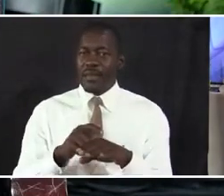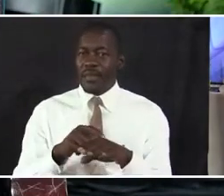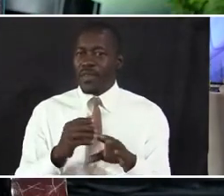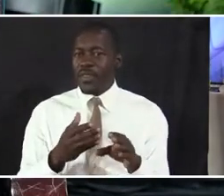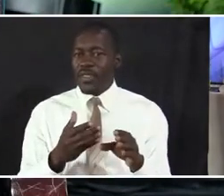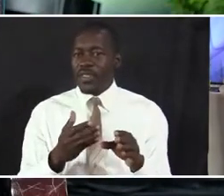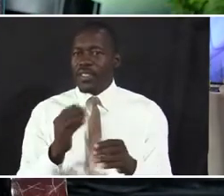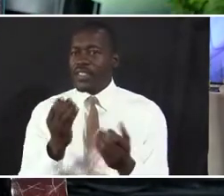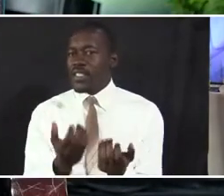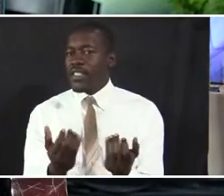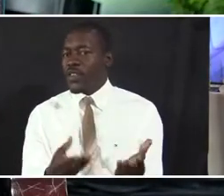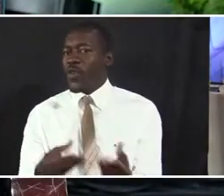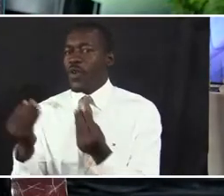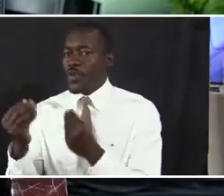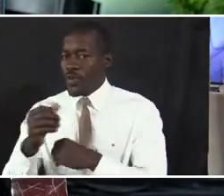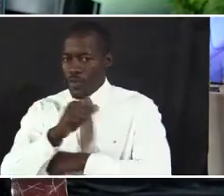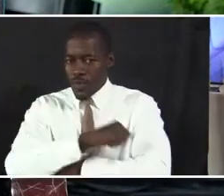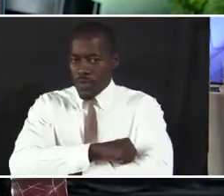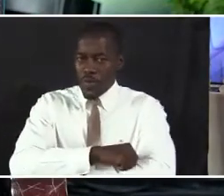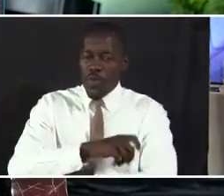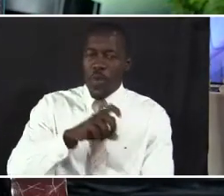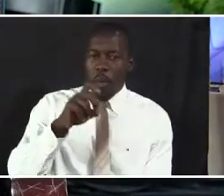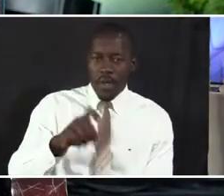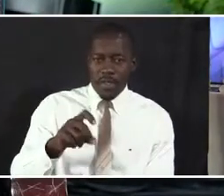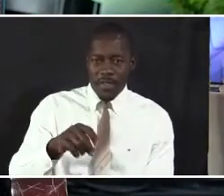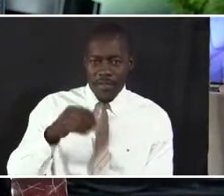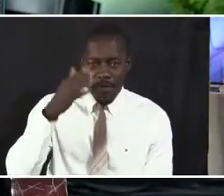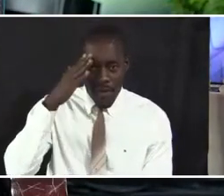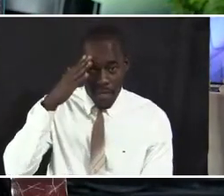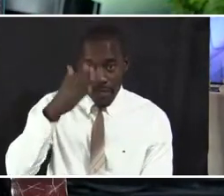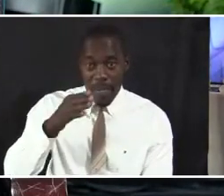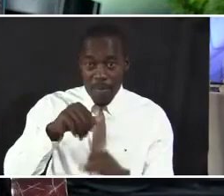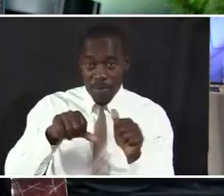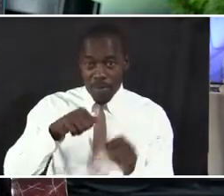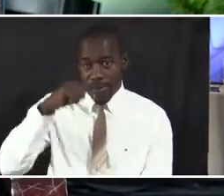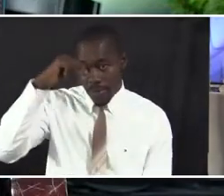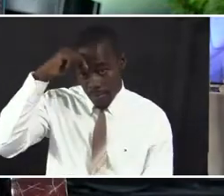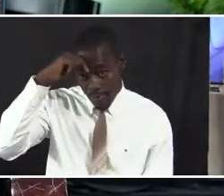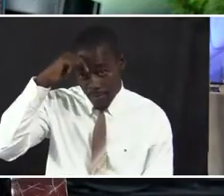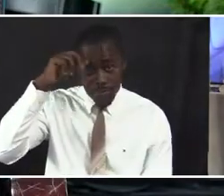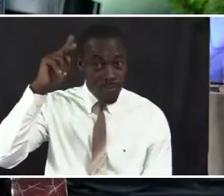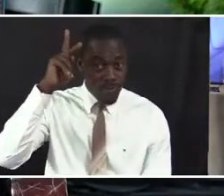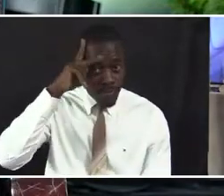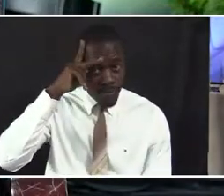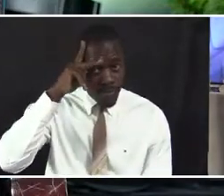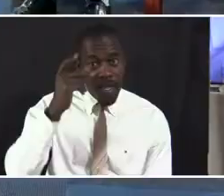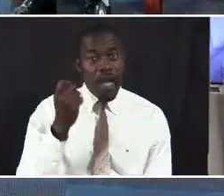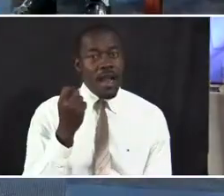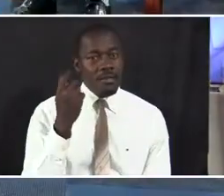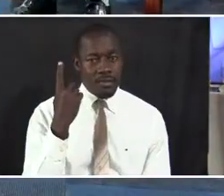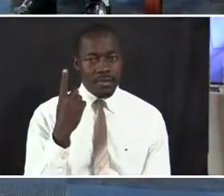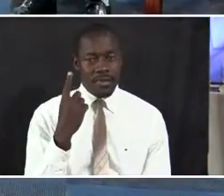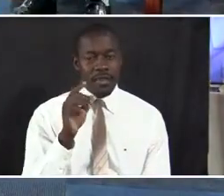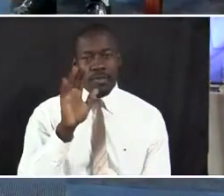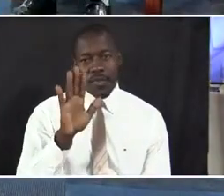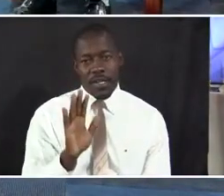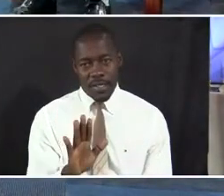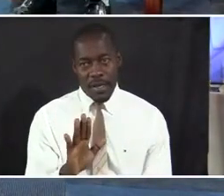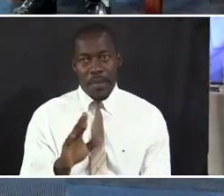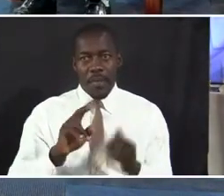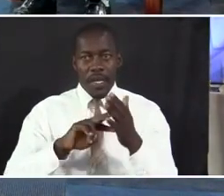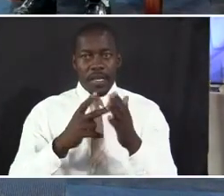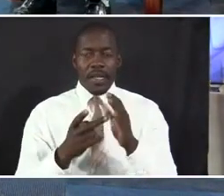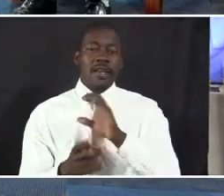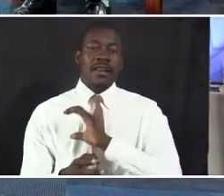Lord is the foundation of this wisdom, knowledge, and understanding. So what I'm hearing is that Christian